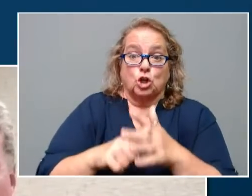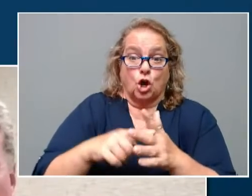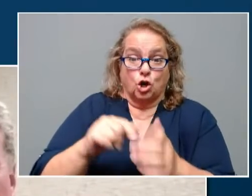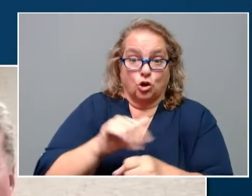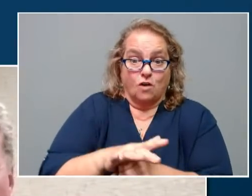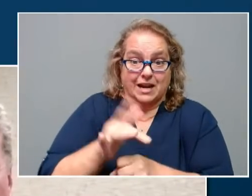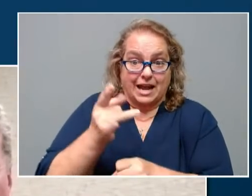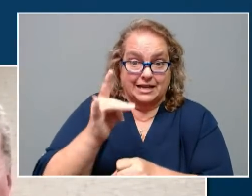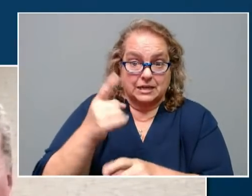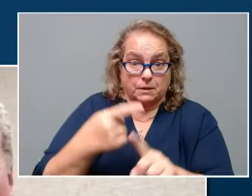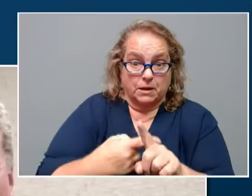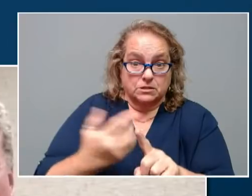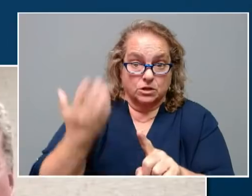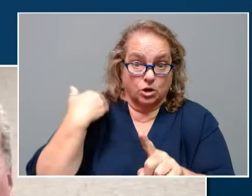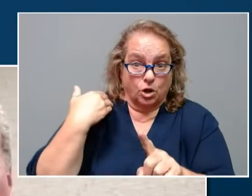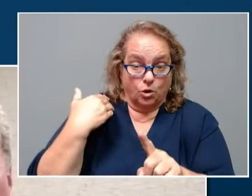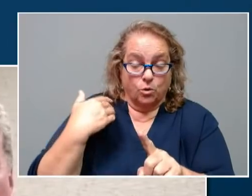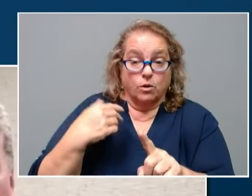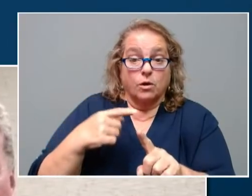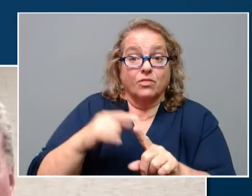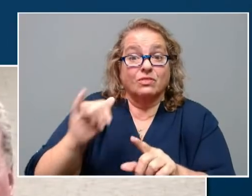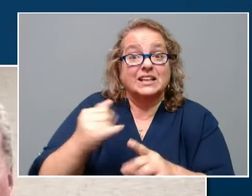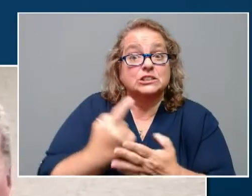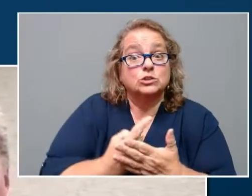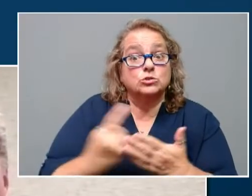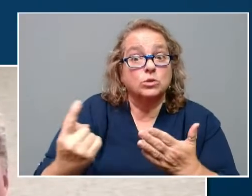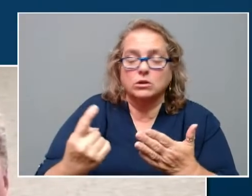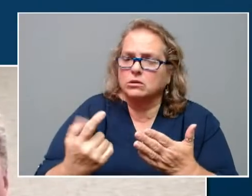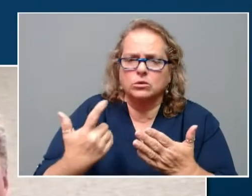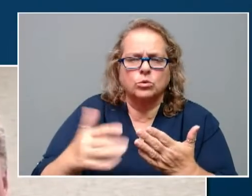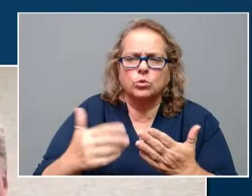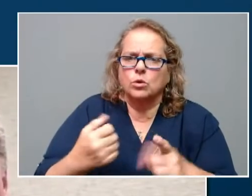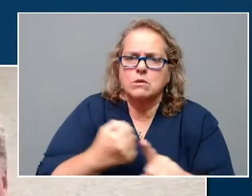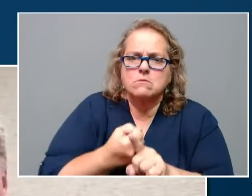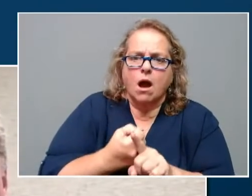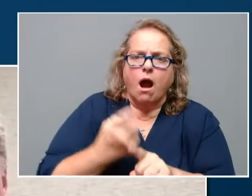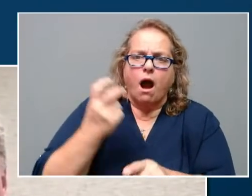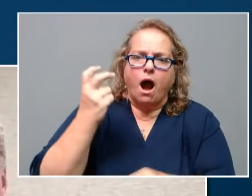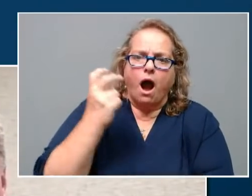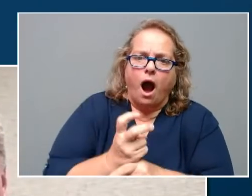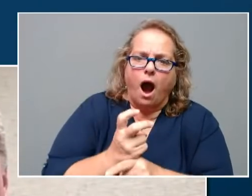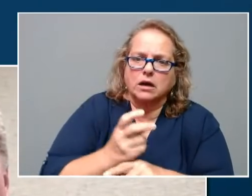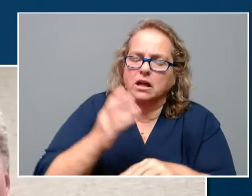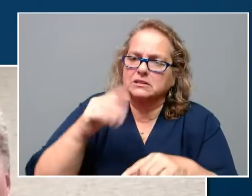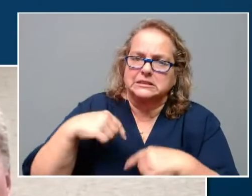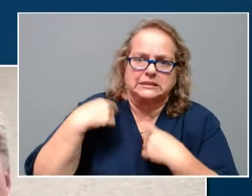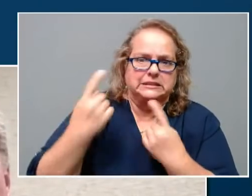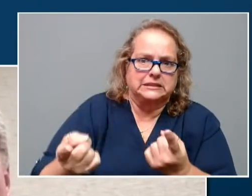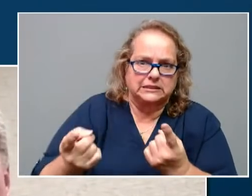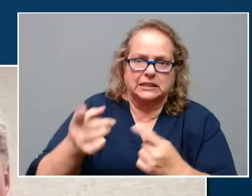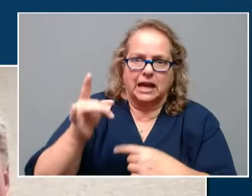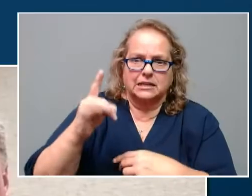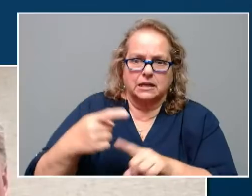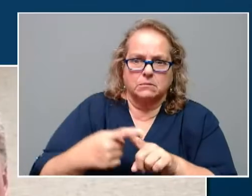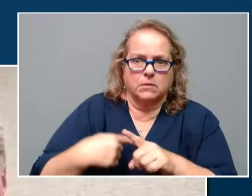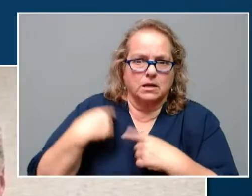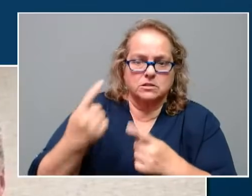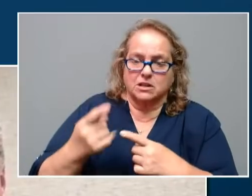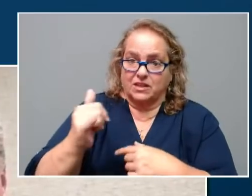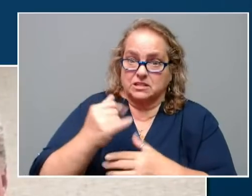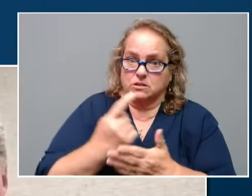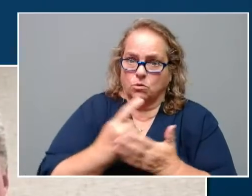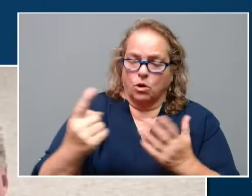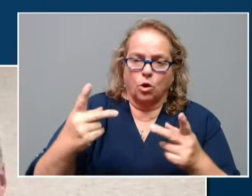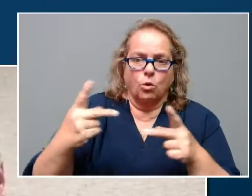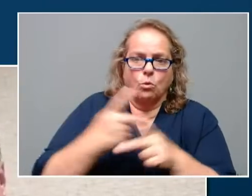we are being hit with the COVID surge like never before since the onset of the pandemic. We are setting records in terms of our volumes